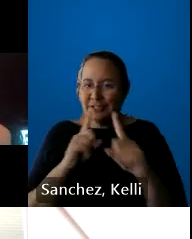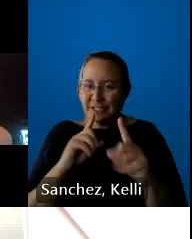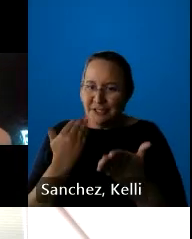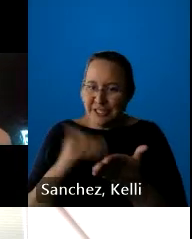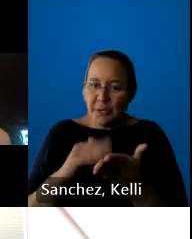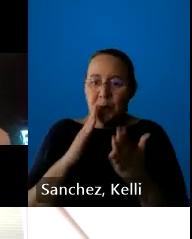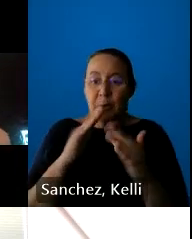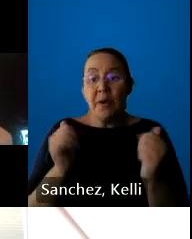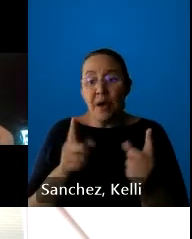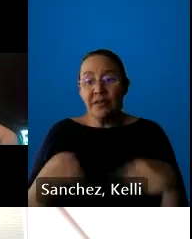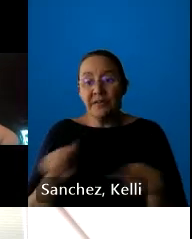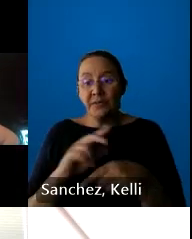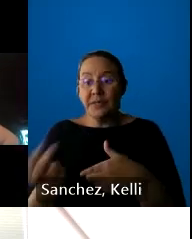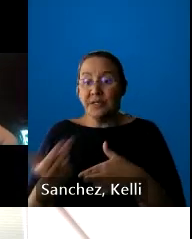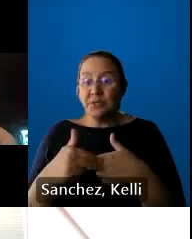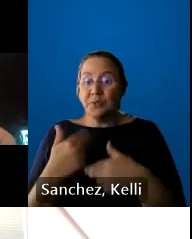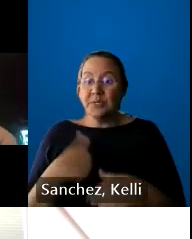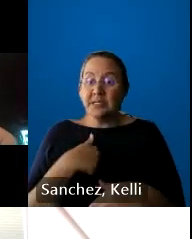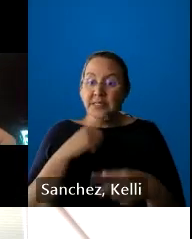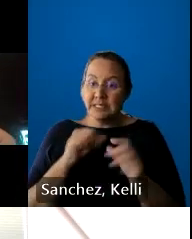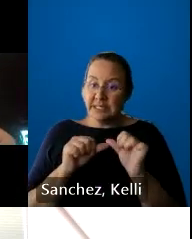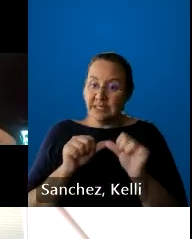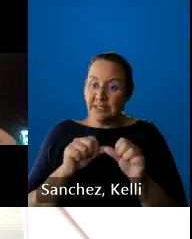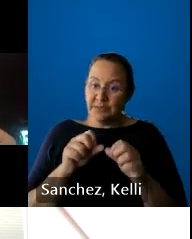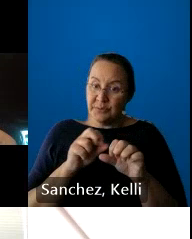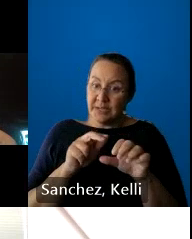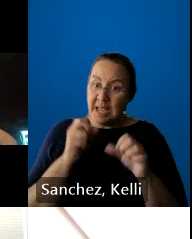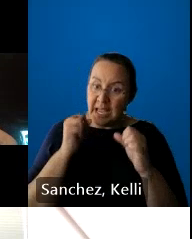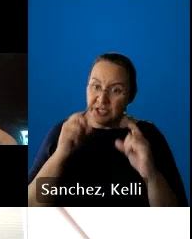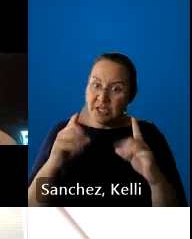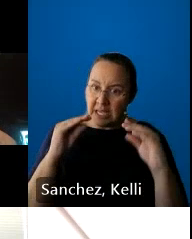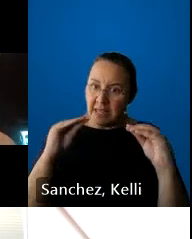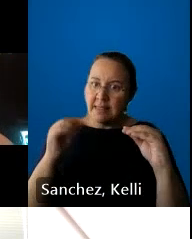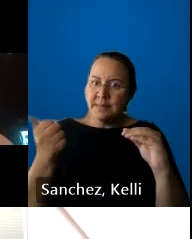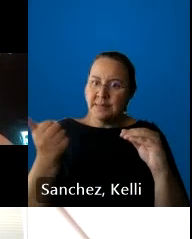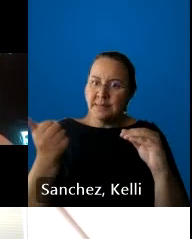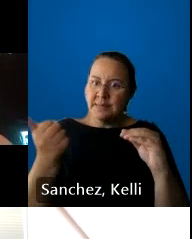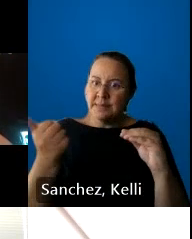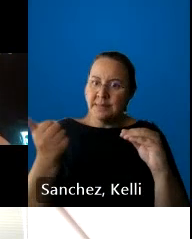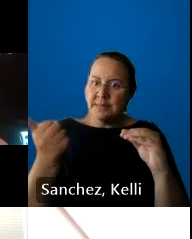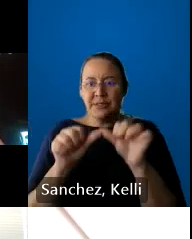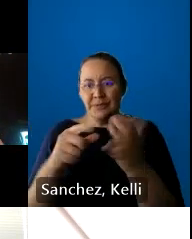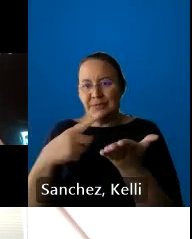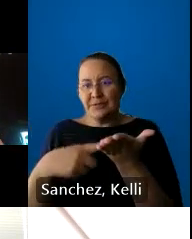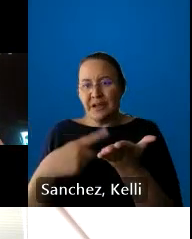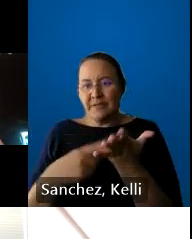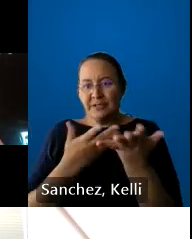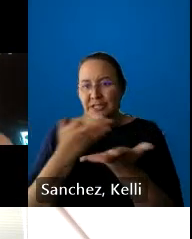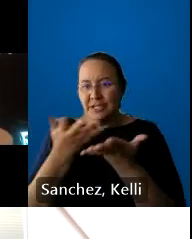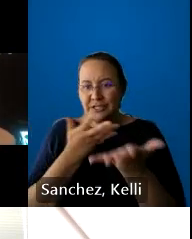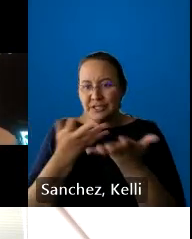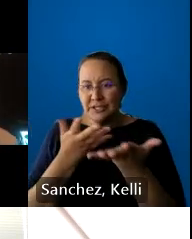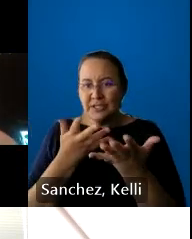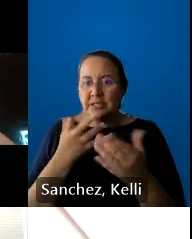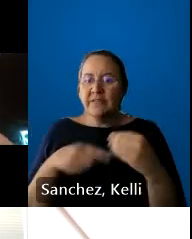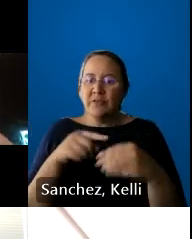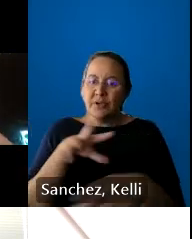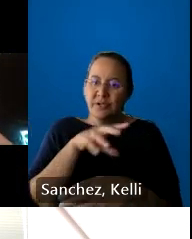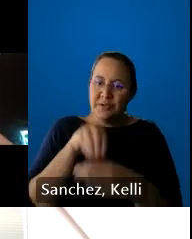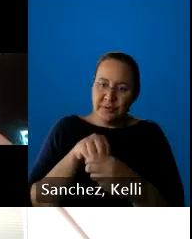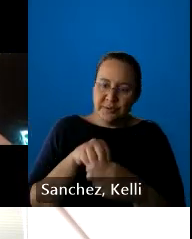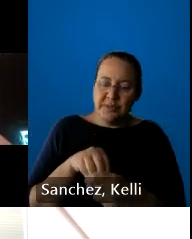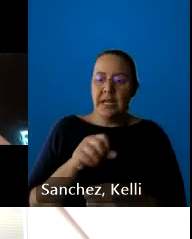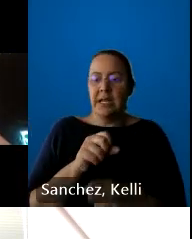hope that everyone that has joined us today continues to educate themselves and continues the conversation of inclusivity and keeps